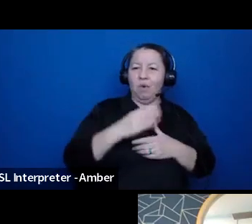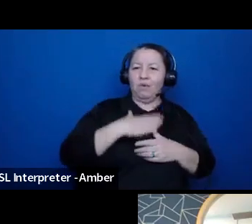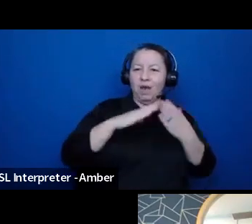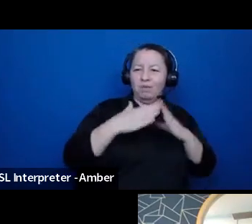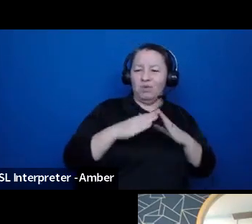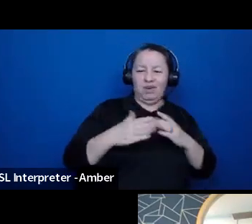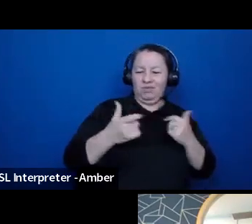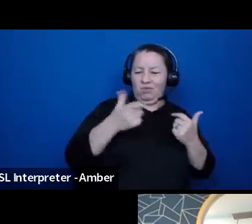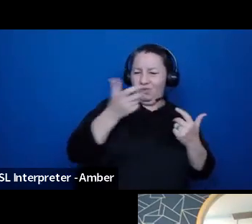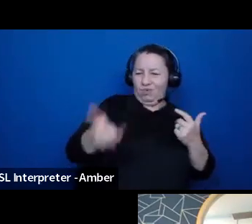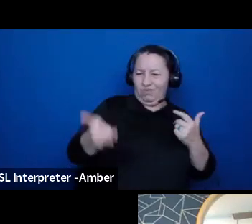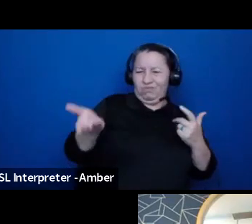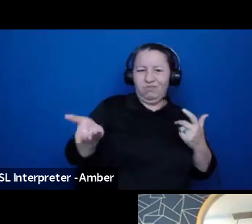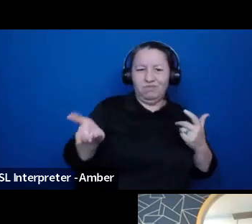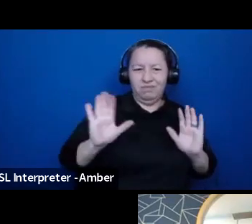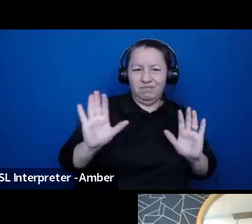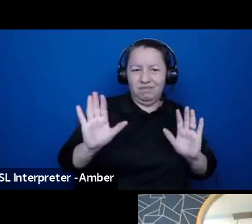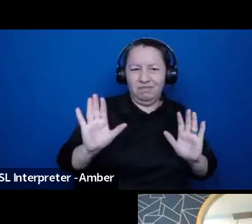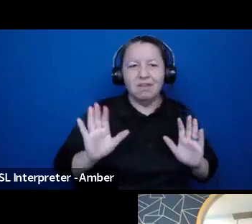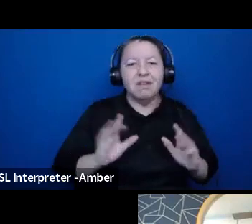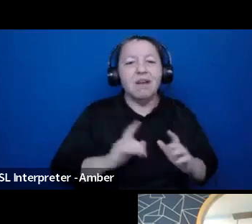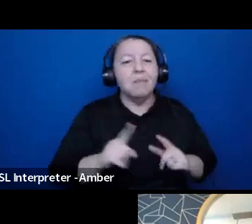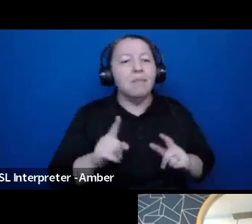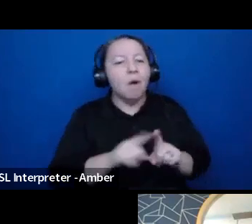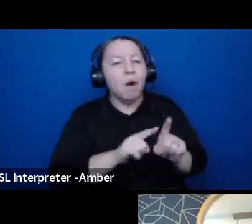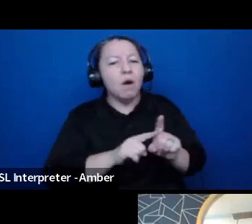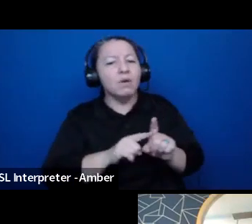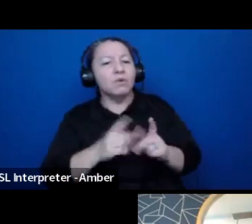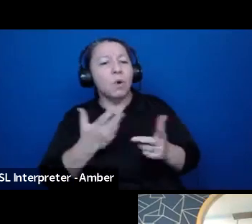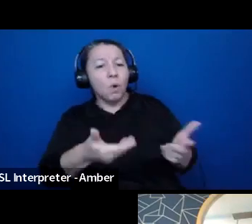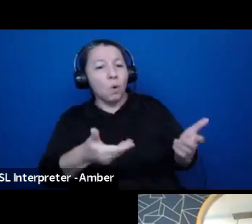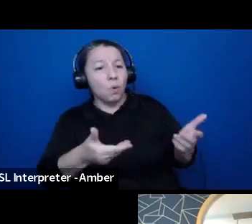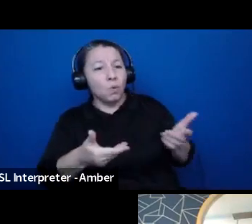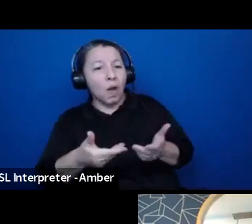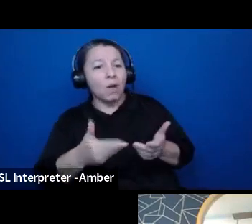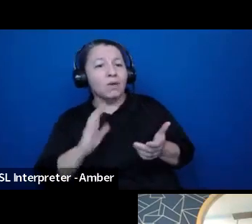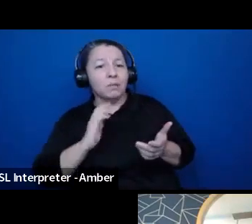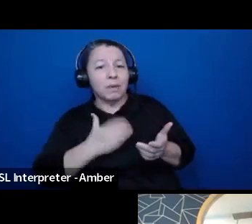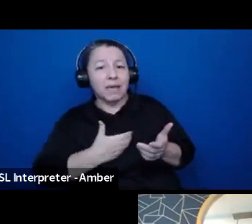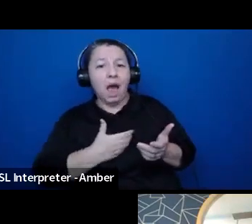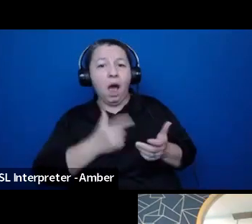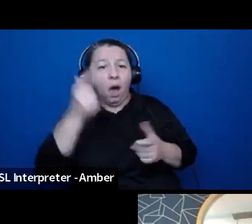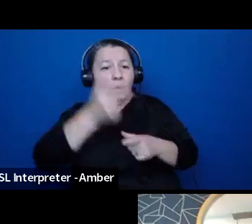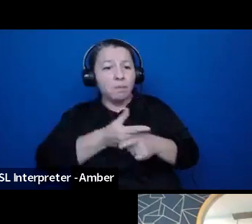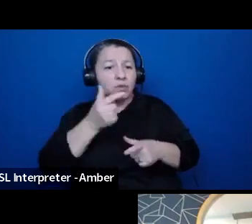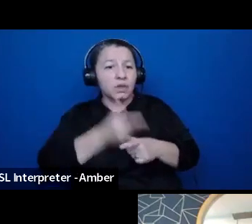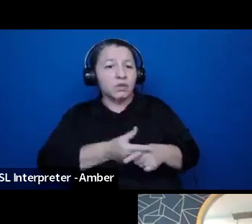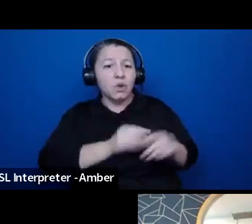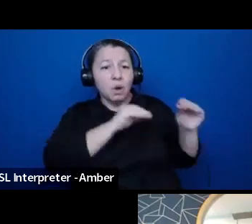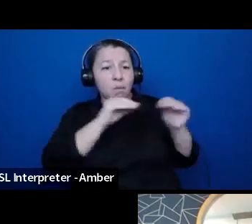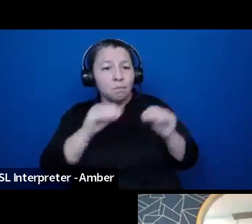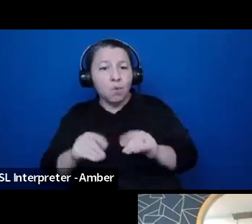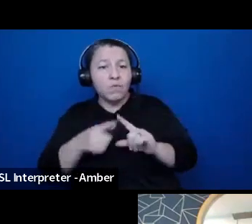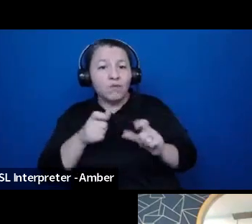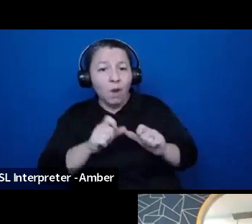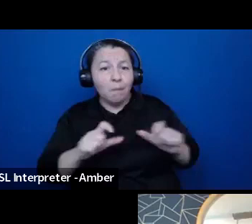welcome our brothers and sisters, our relatives who are moving from a tribal community.